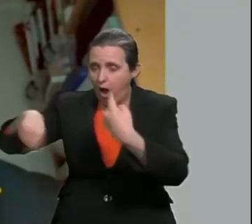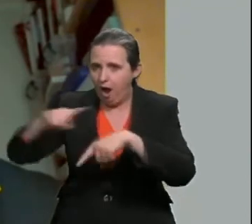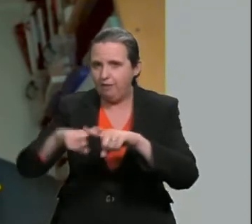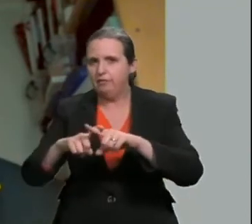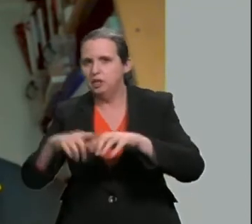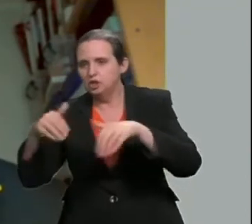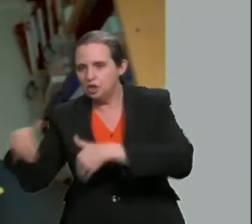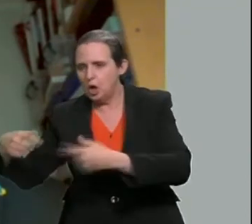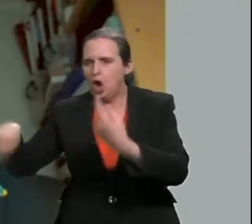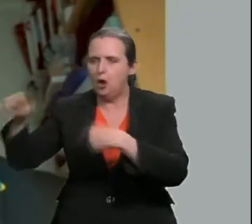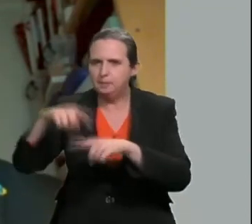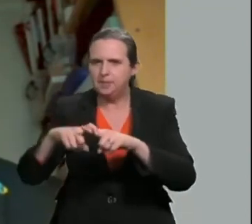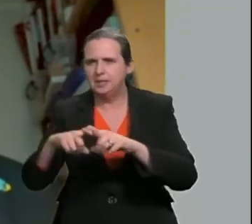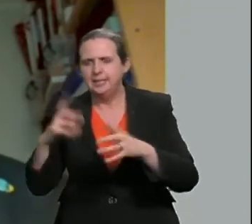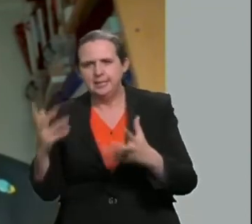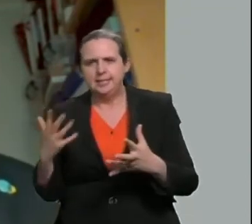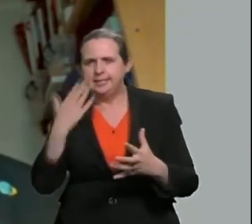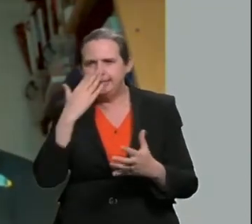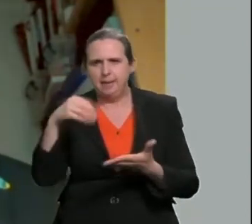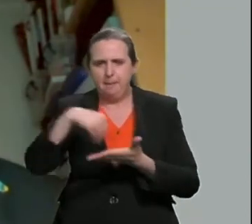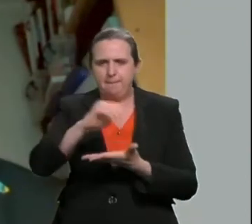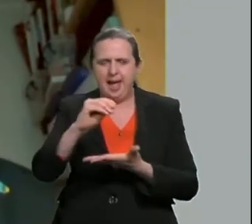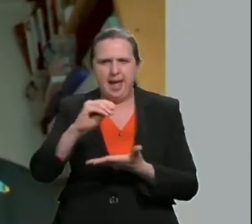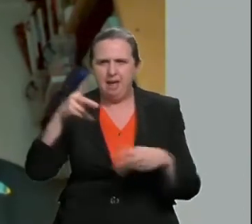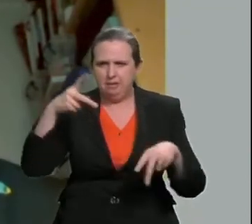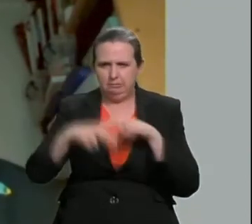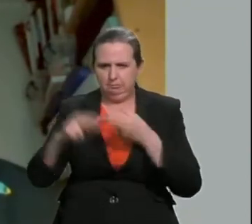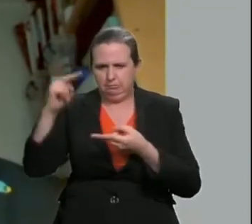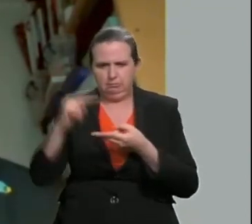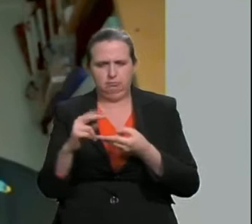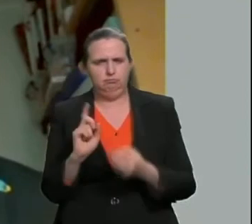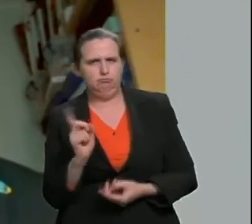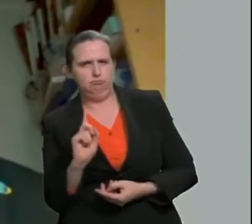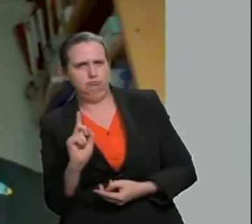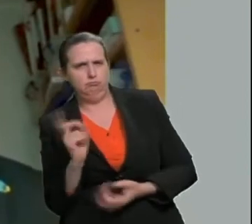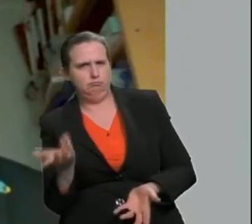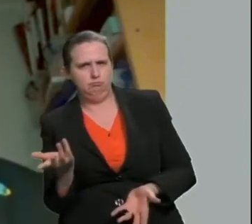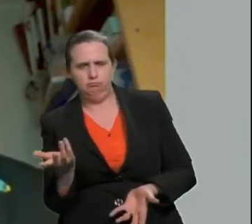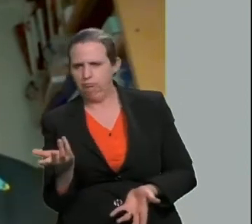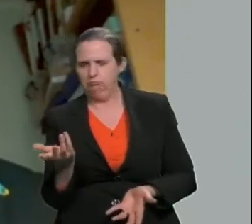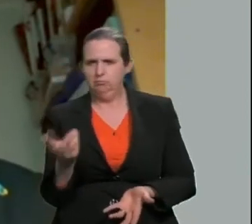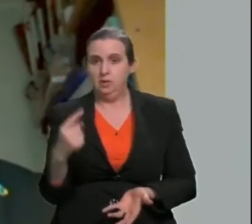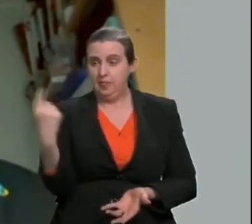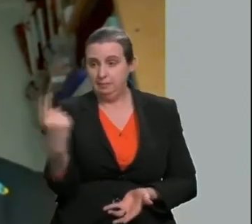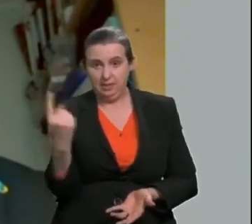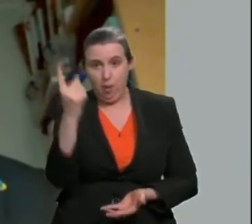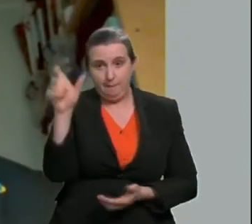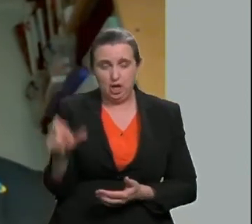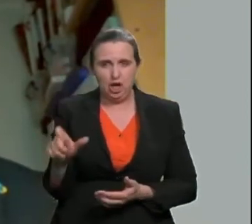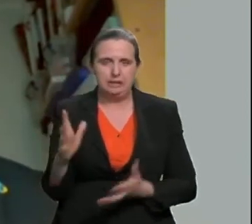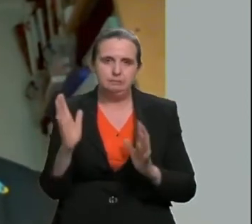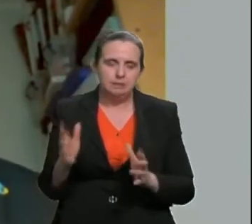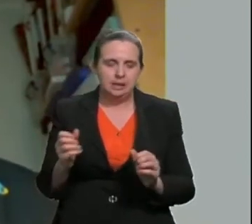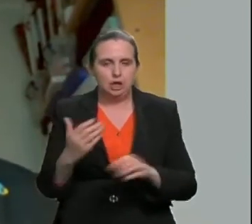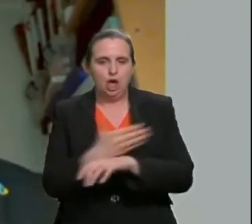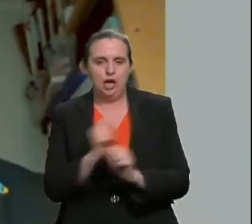to cover over a real terms pay cut over decades. One has had to take partial early retirement so the lump sum